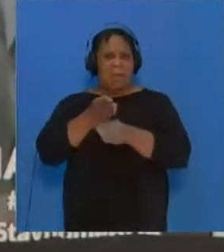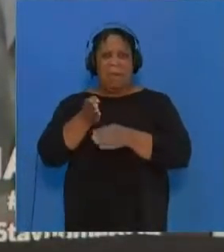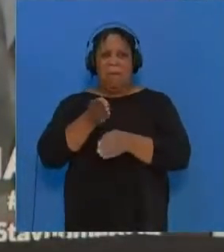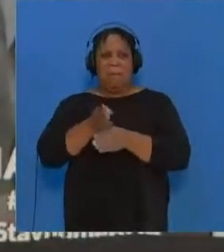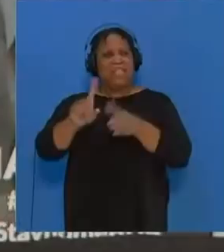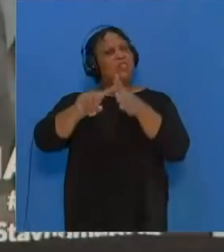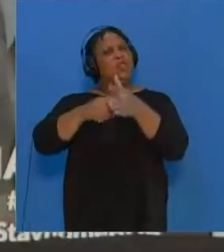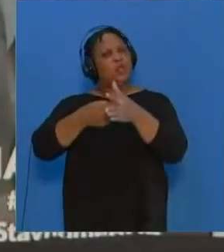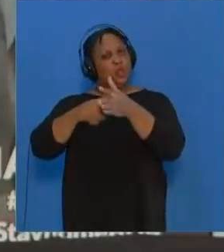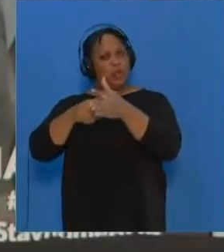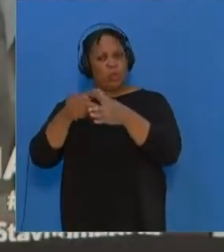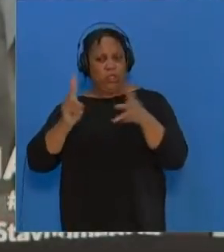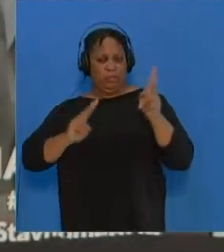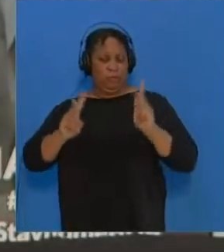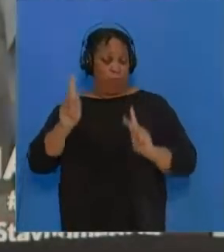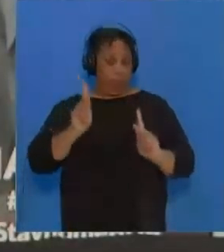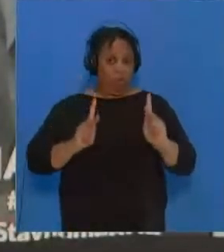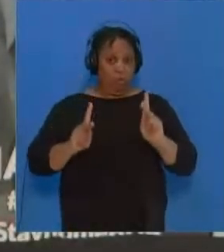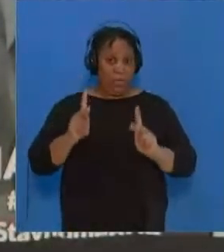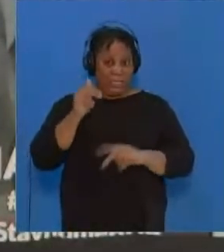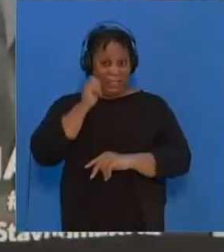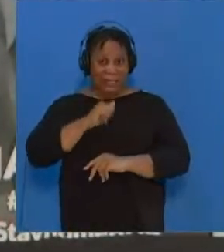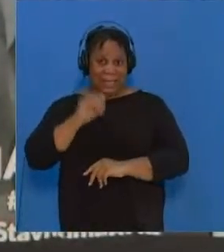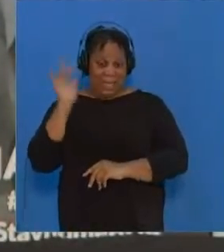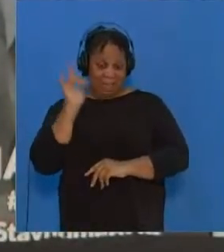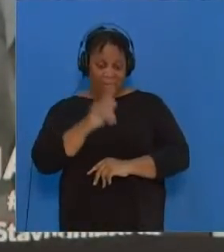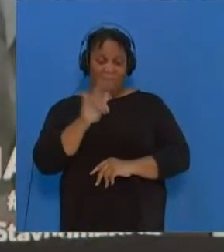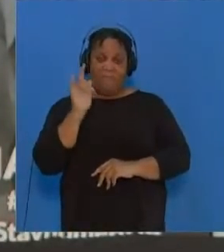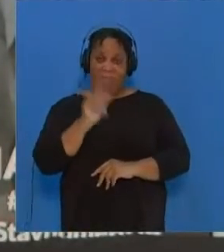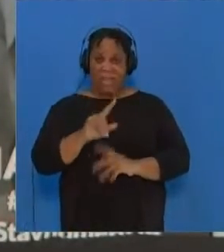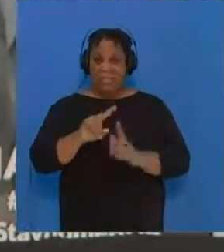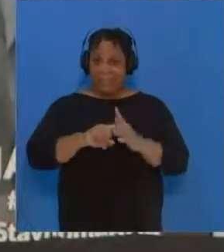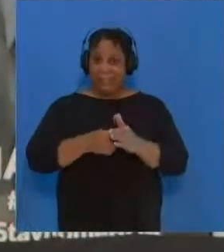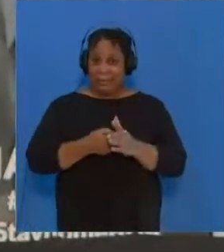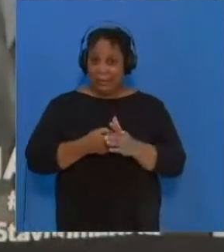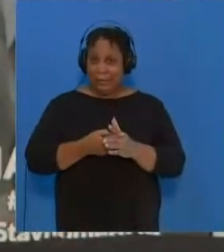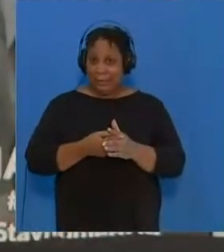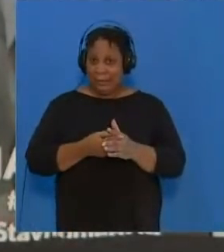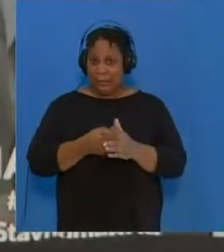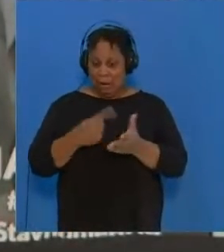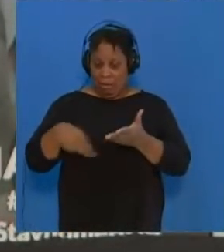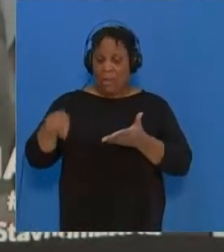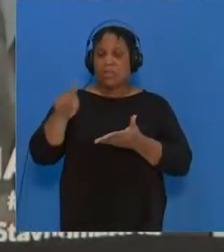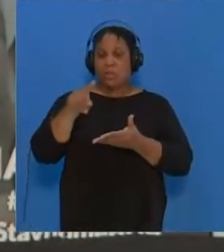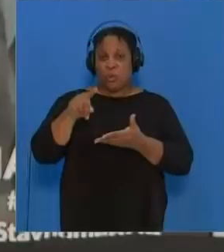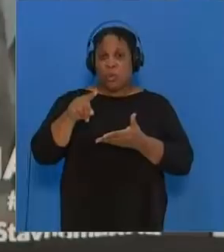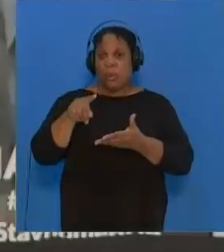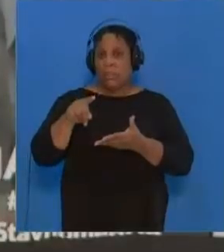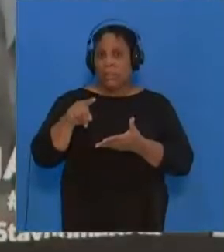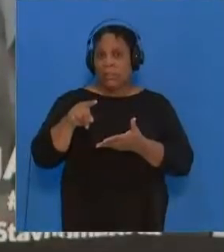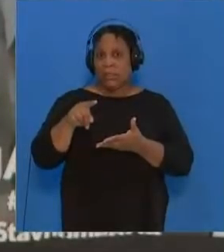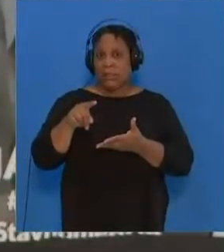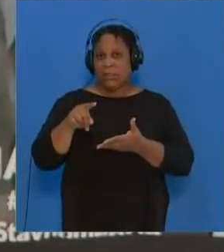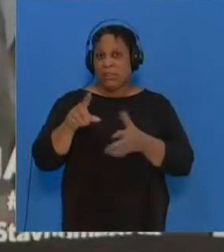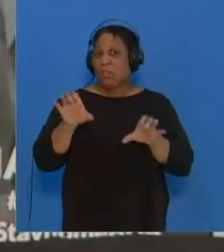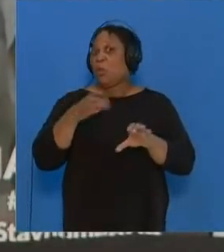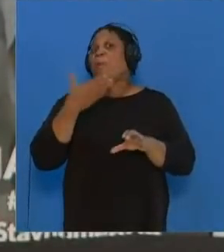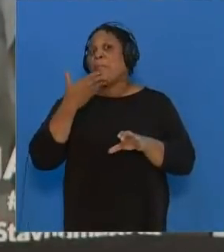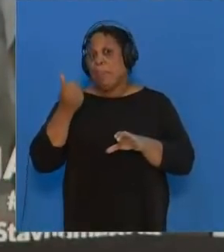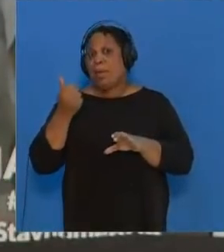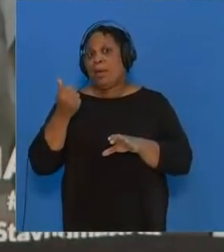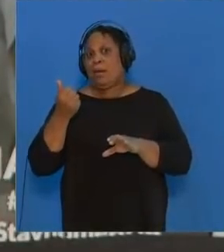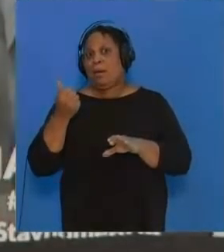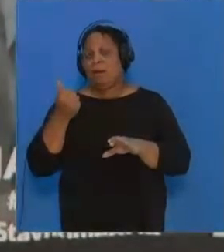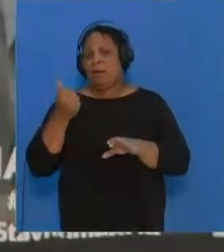and the place where daily flights will start from in next week was doing a better job